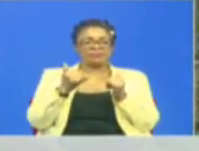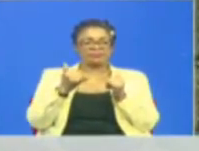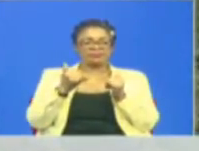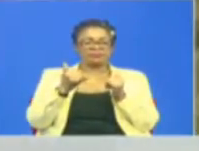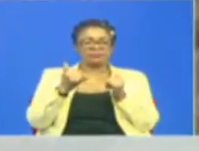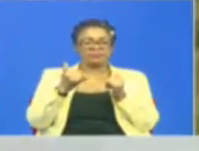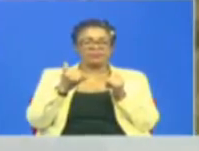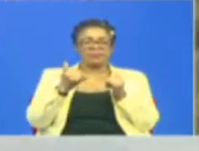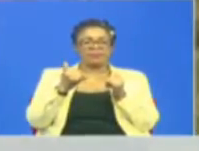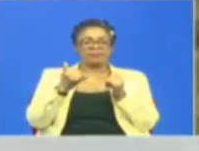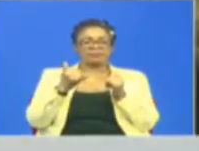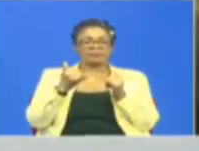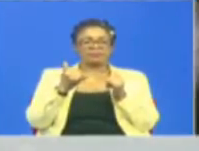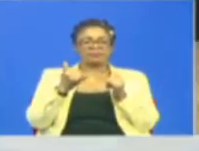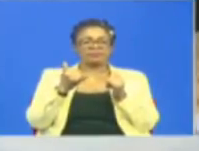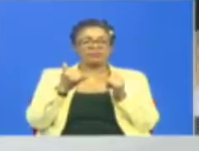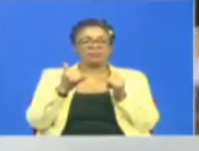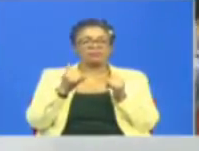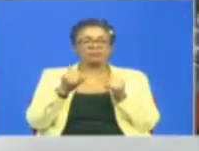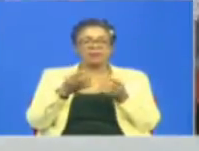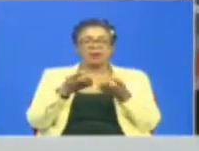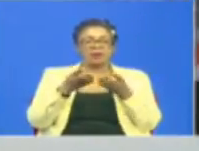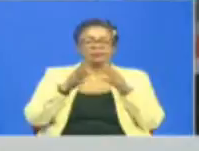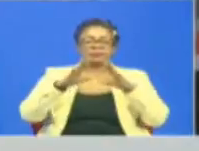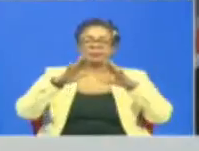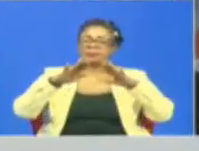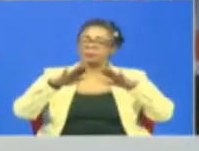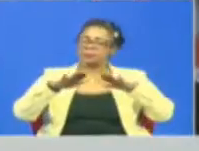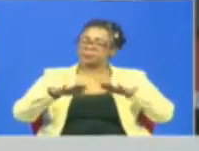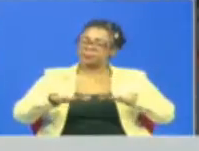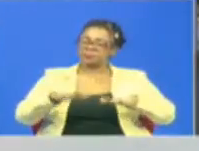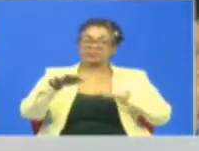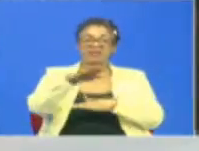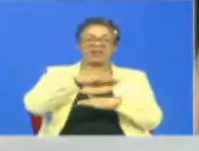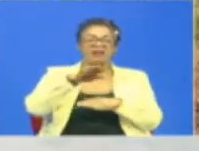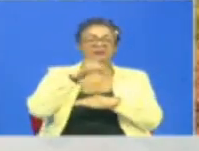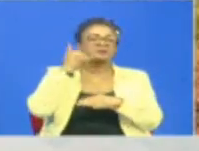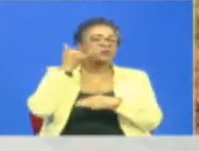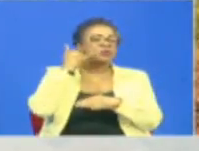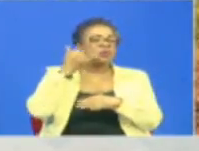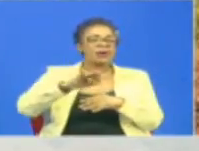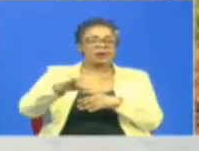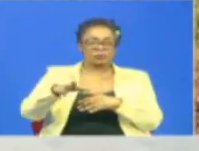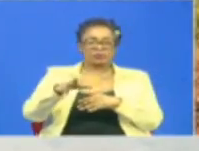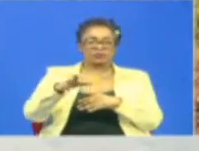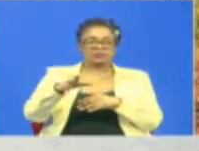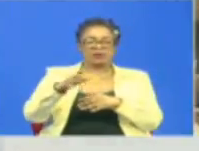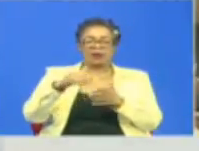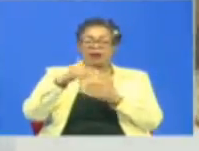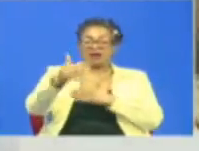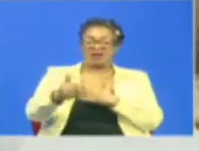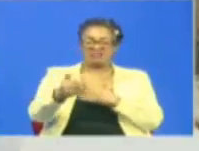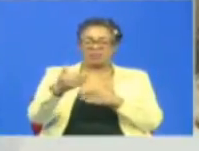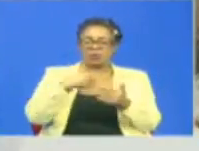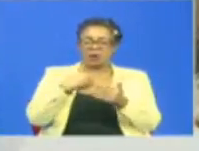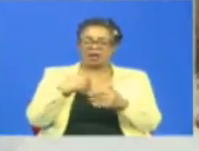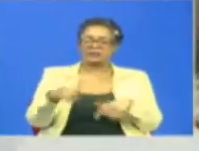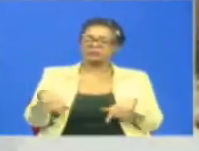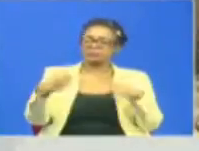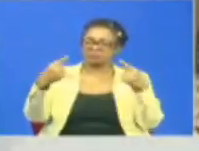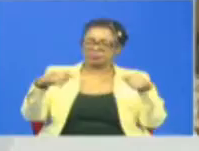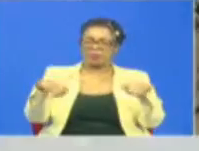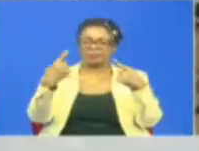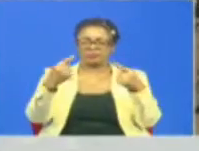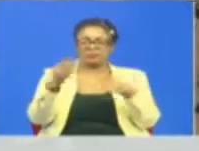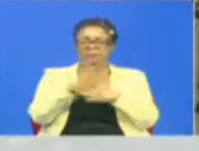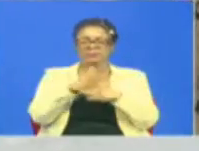An easy calm has returned in Marishoni area of Nakuru County days after a fresh flare-up of violence between